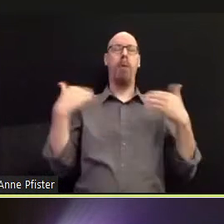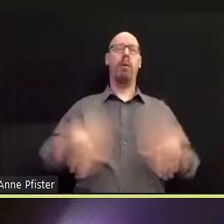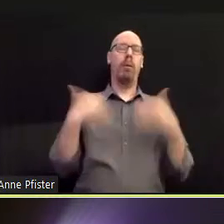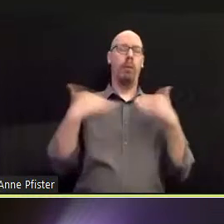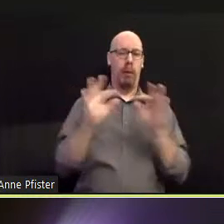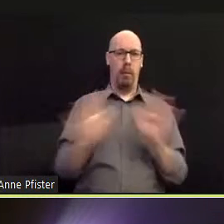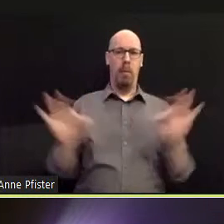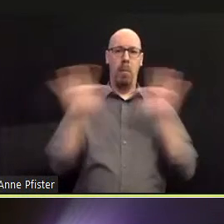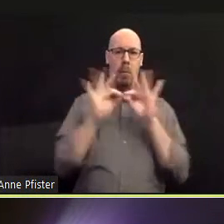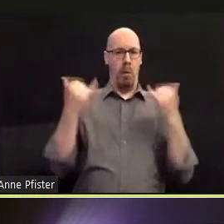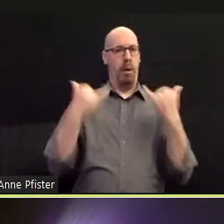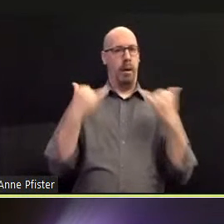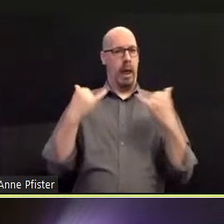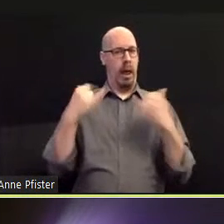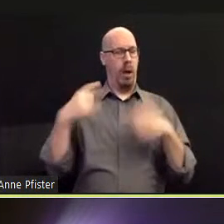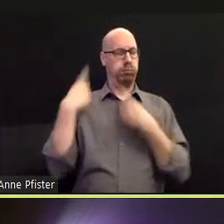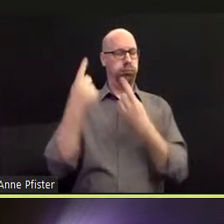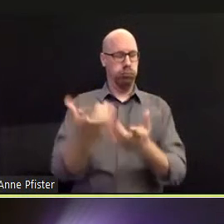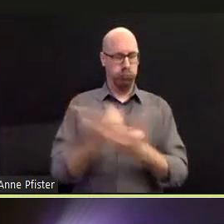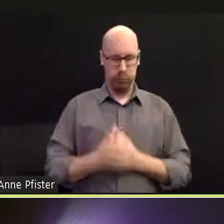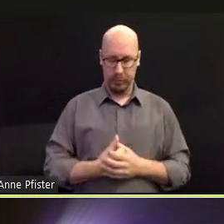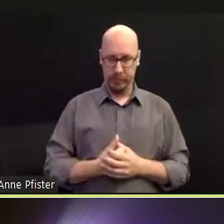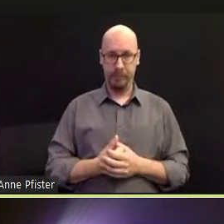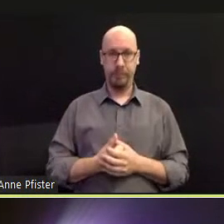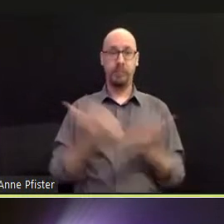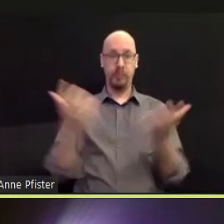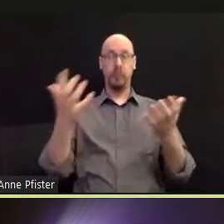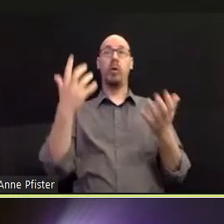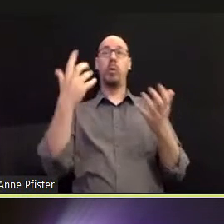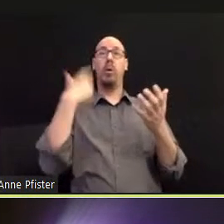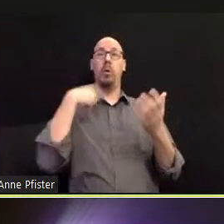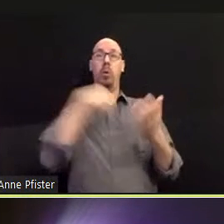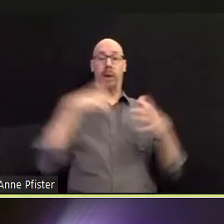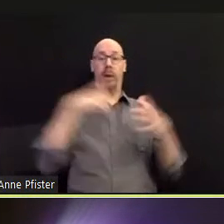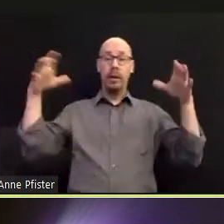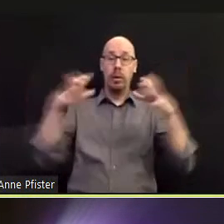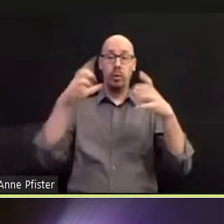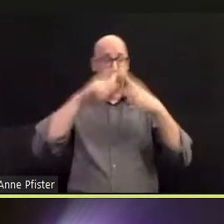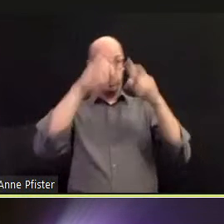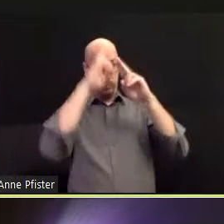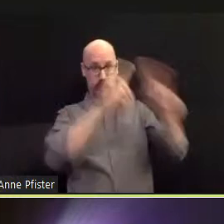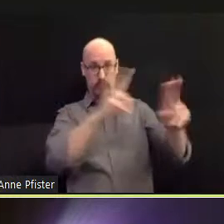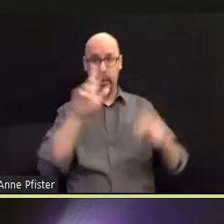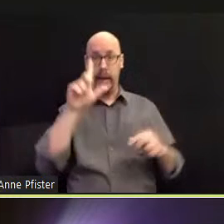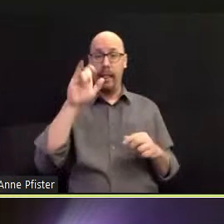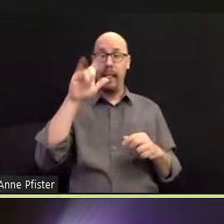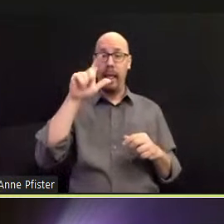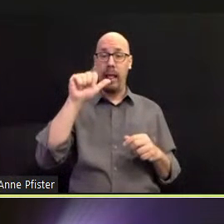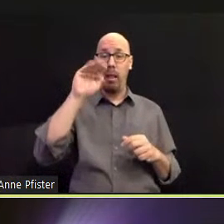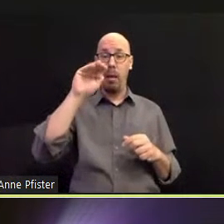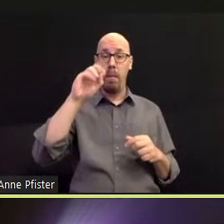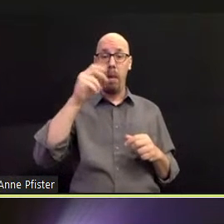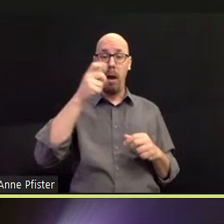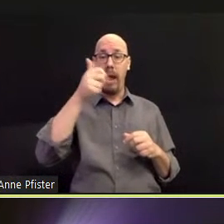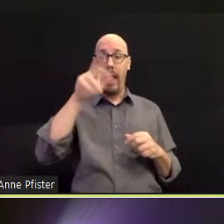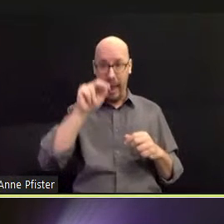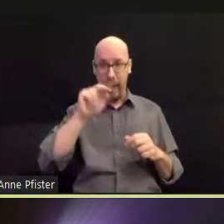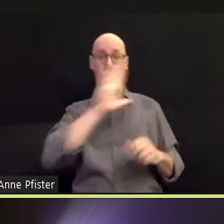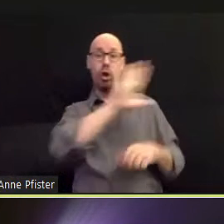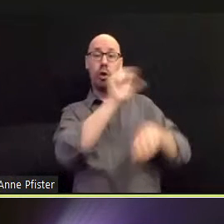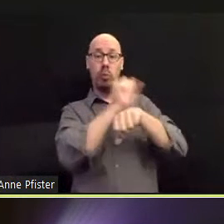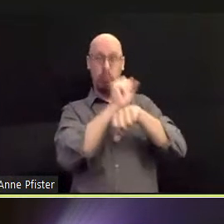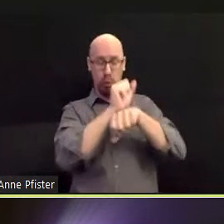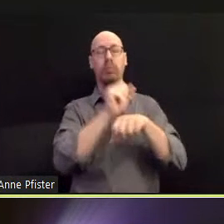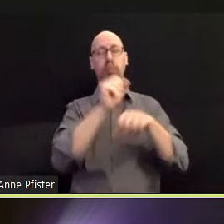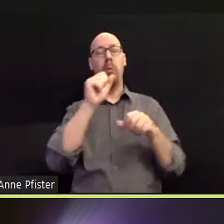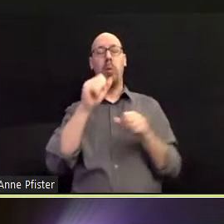So as we come together in this session to honor Leila Monaghan's memory and the impact of her work, my paper highlights one of the many things that Leila did well, which